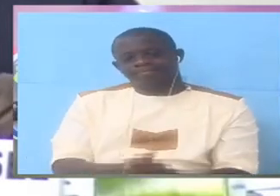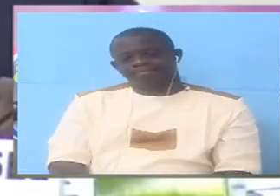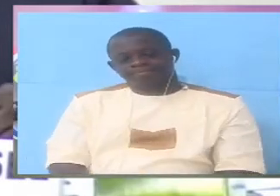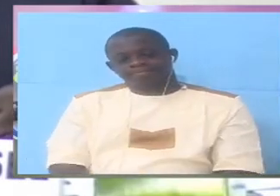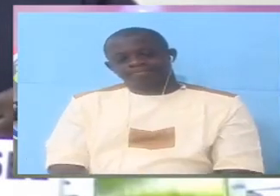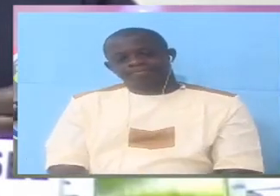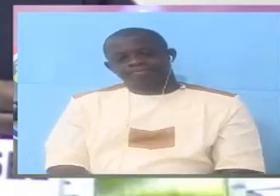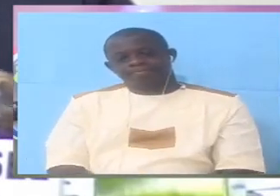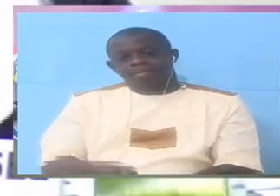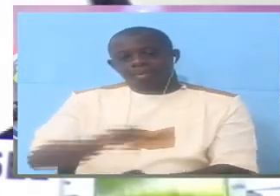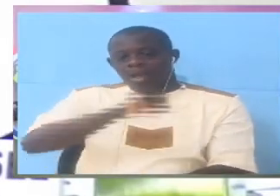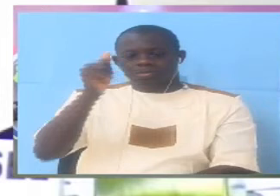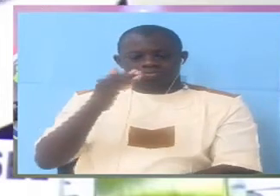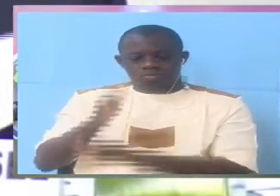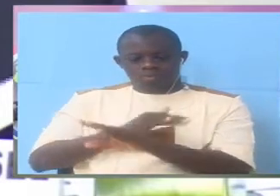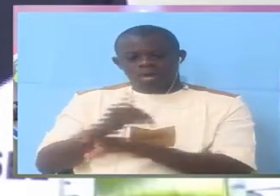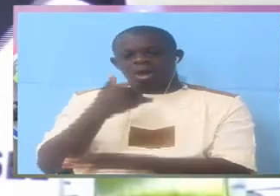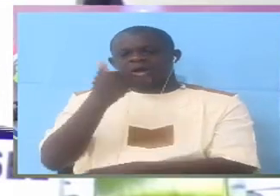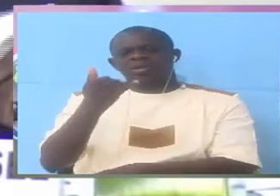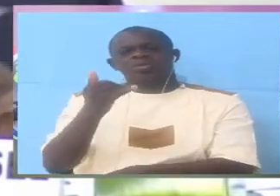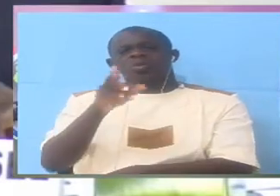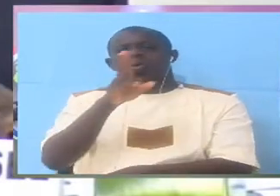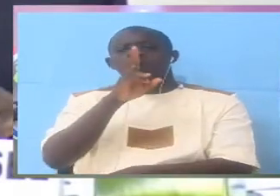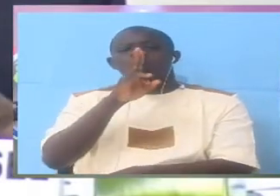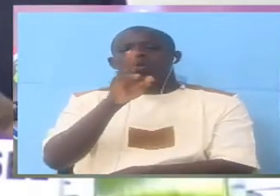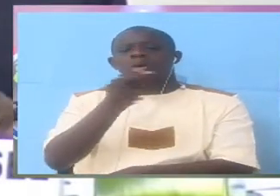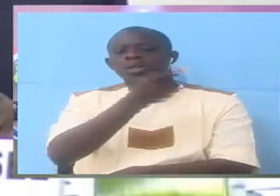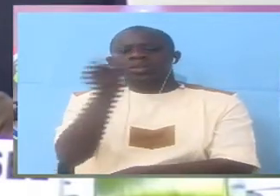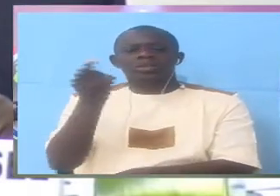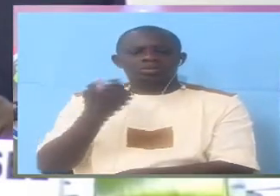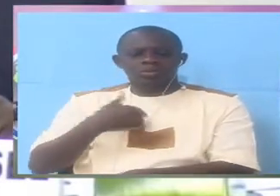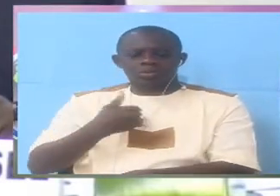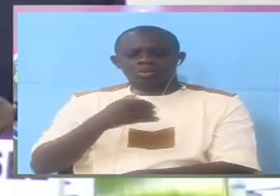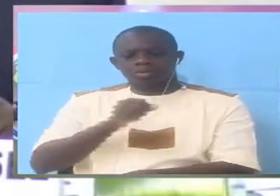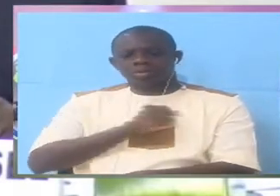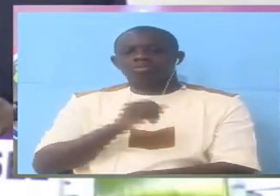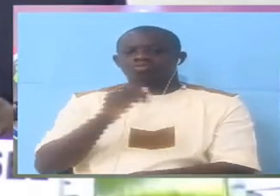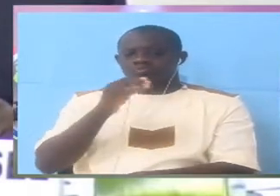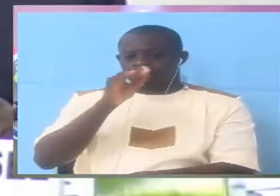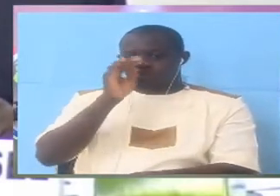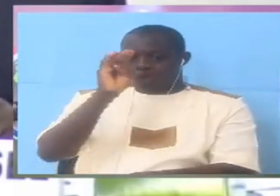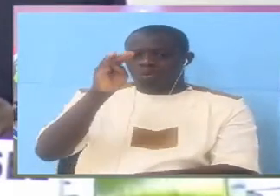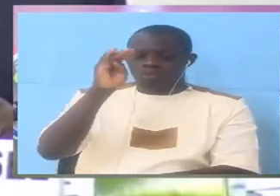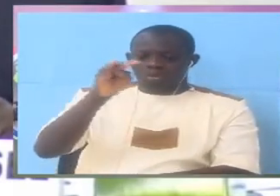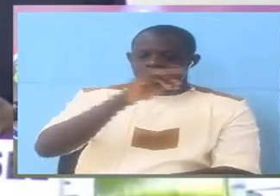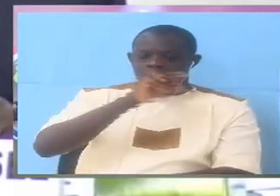And he was asked, who were they? And he mentioned as follows.